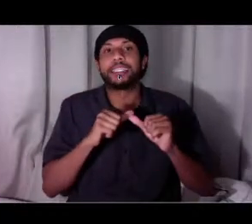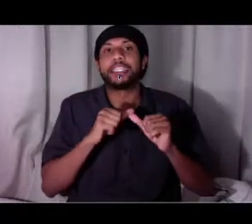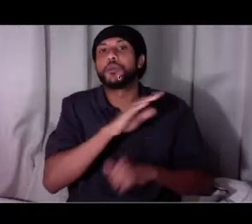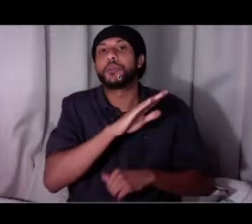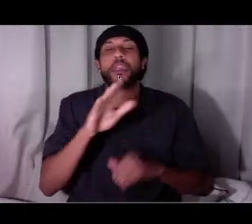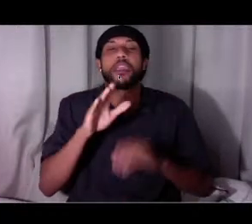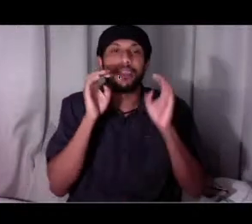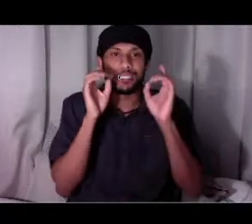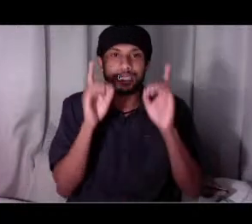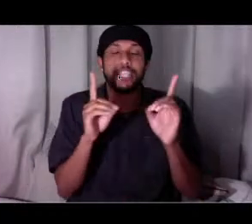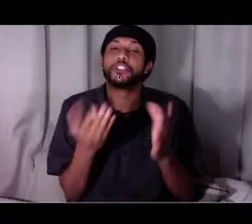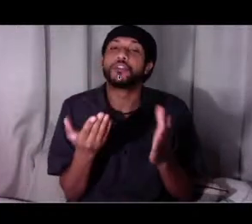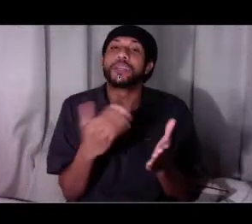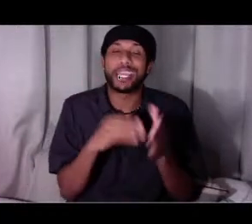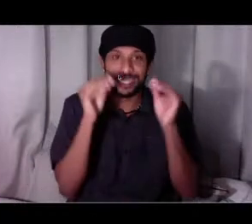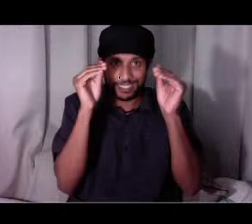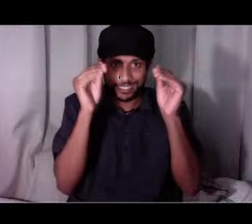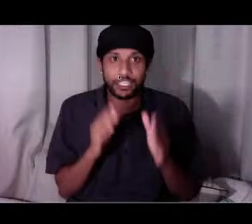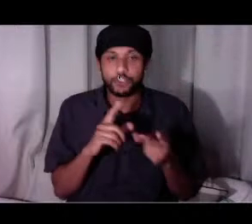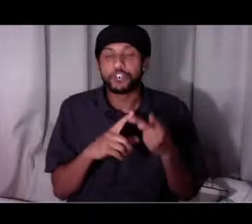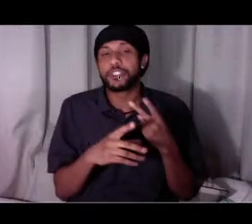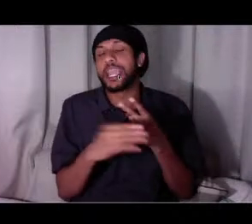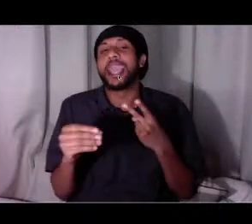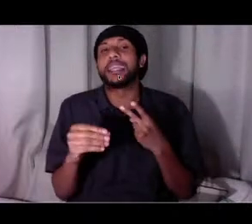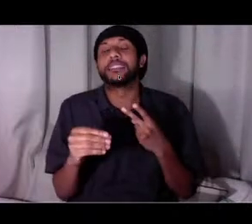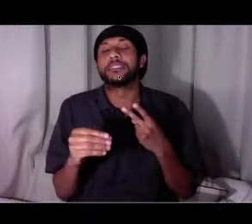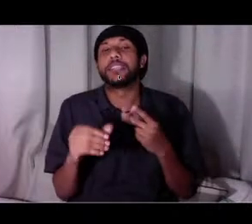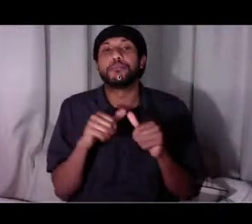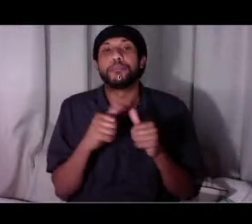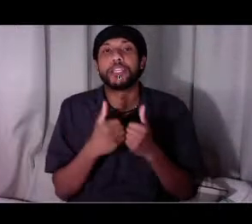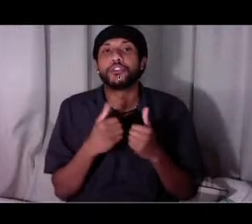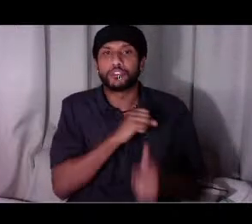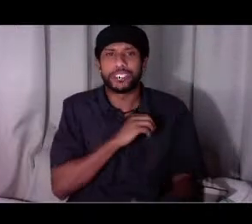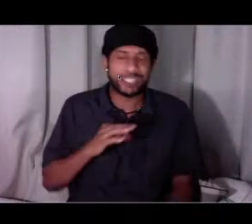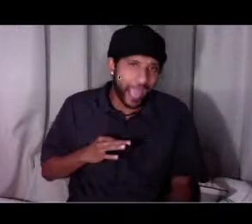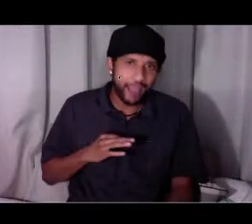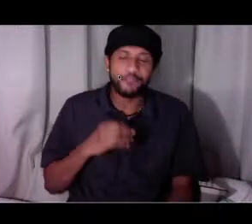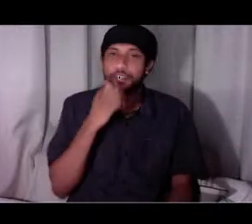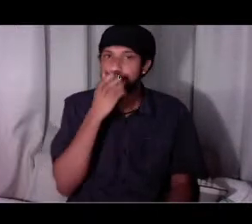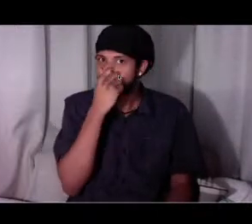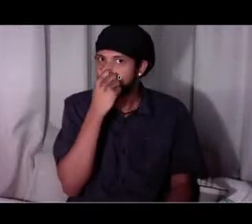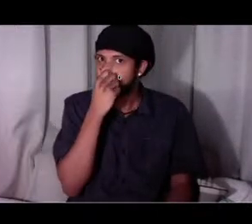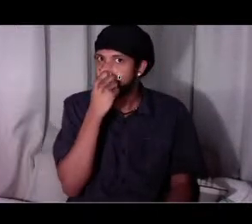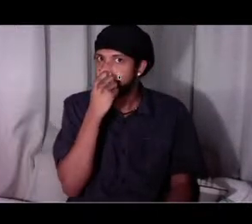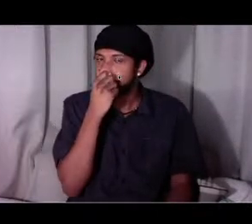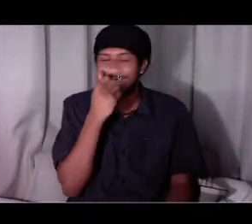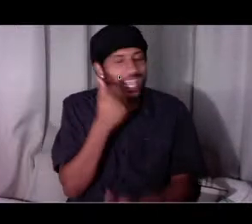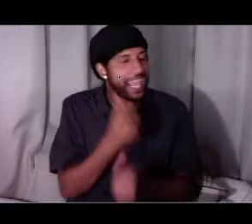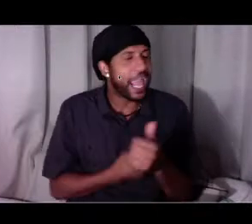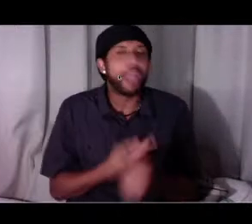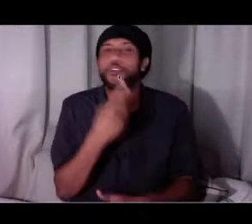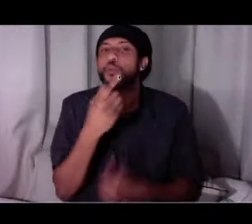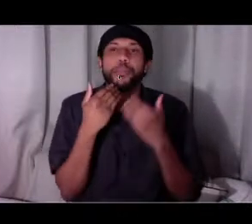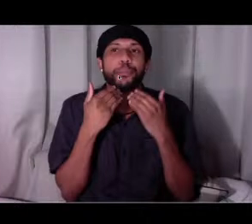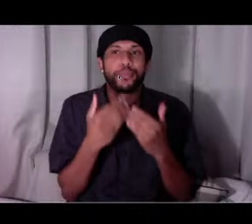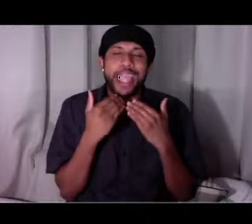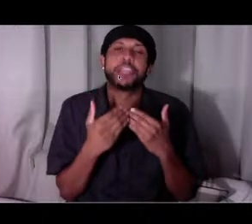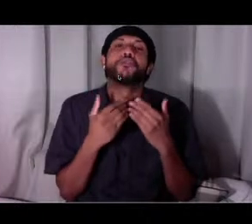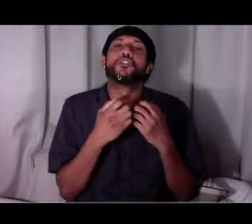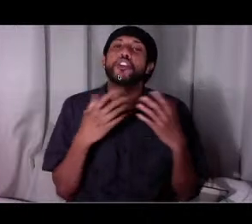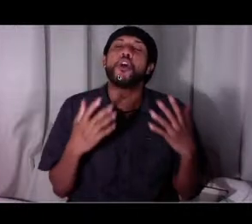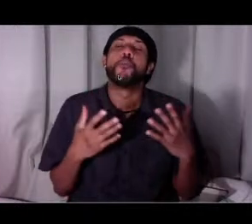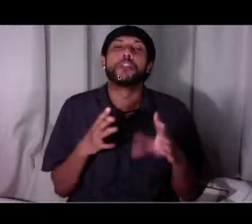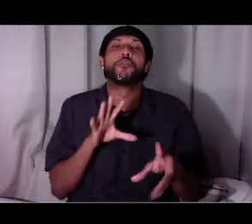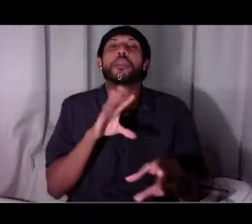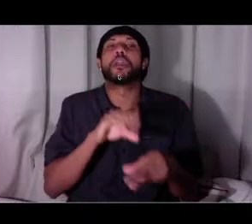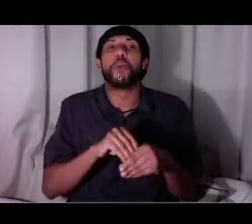so once again teachers and all of our administrators all of our staff uh classified everyone thank you very much for being part